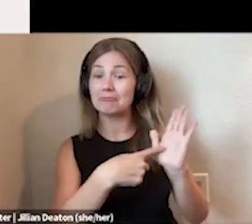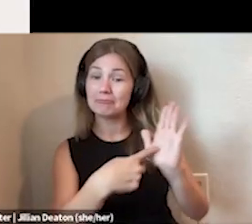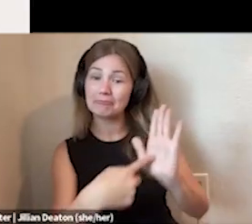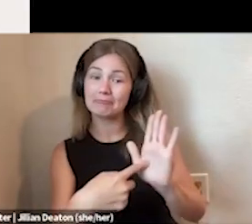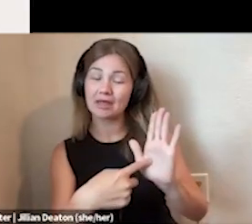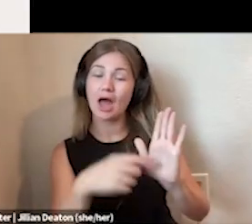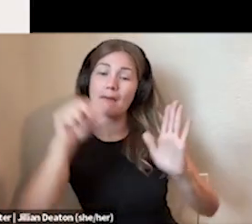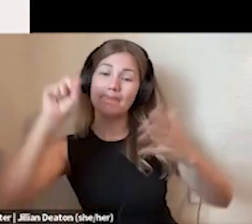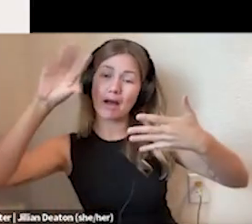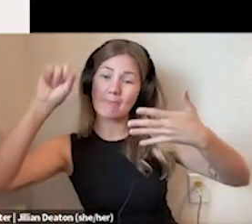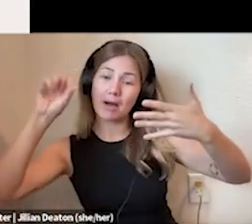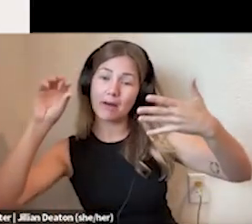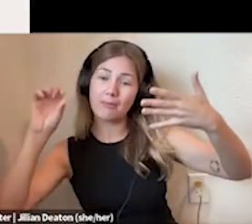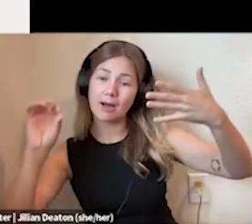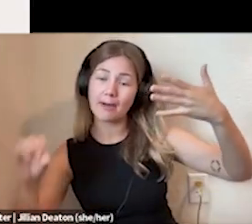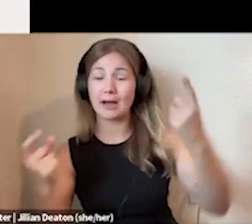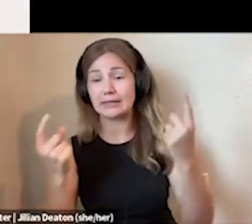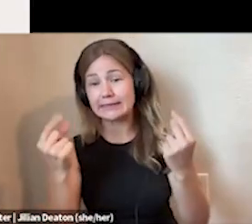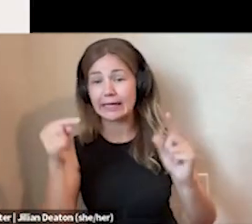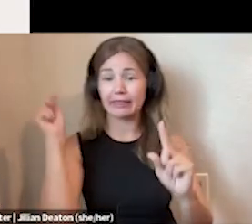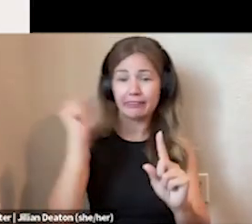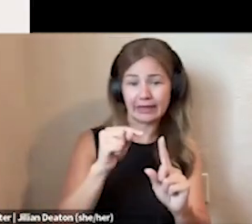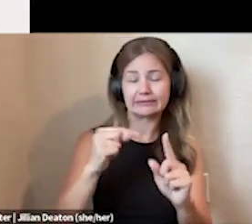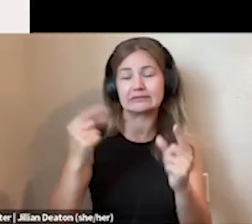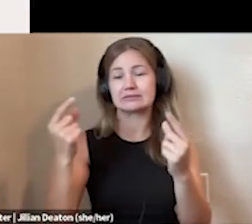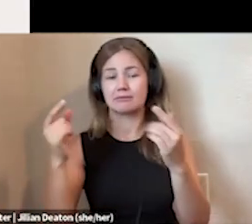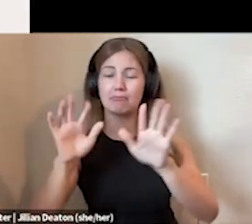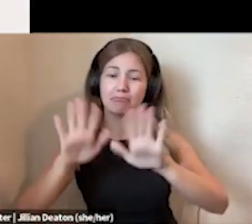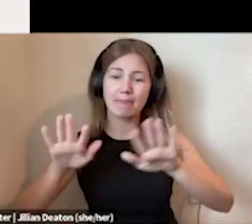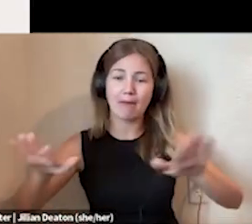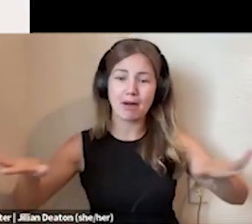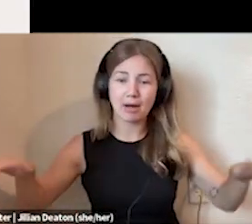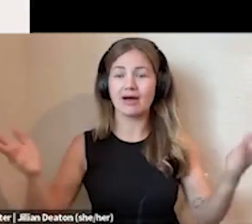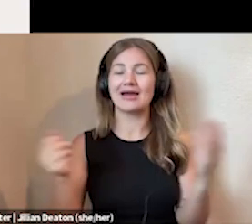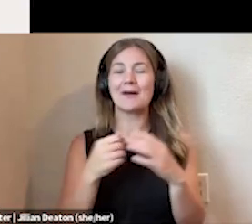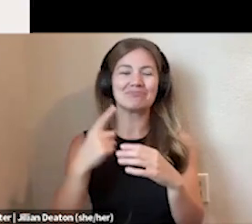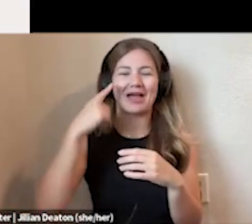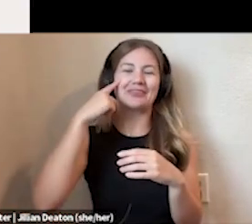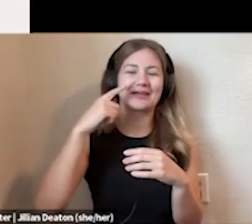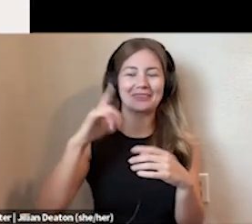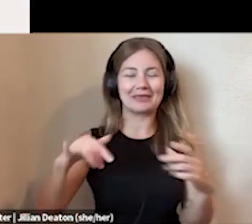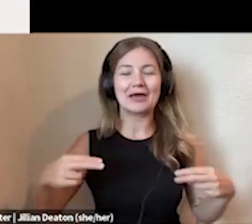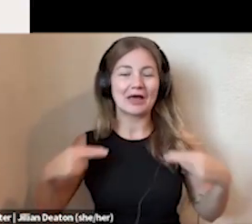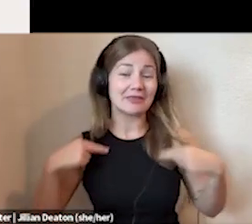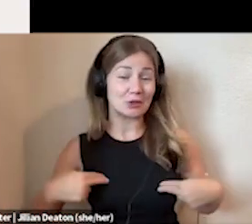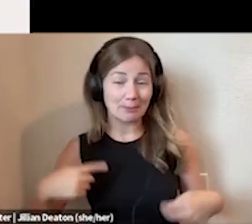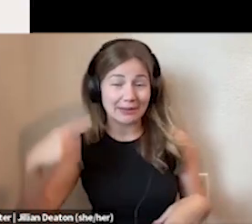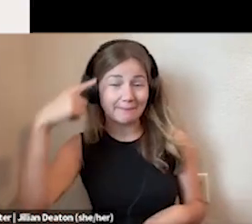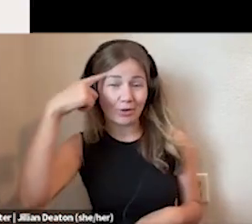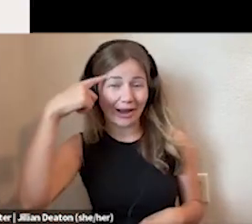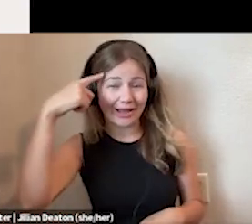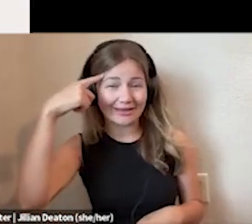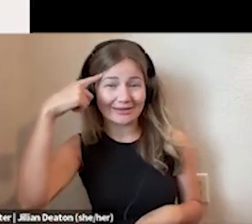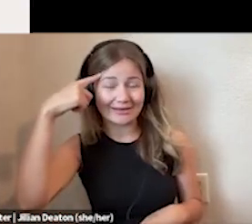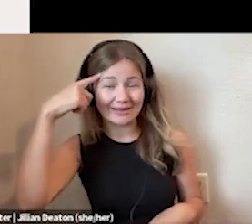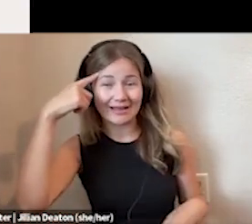this, we served this, we went to 18 places, we did that. I think the human brain, particularly at year end,